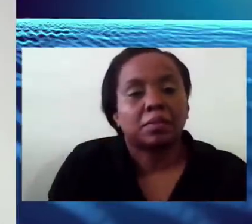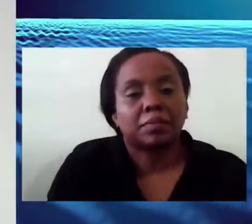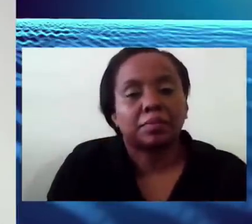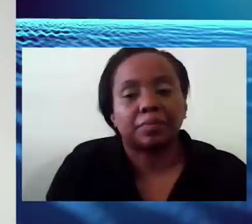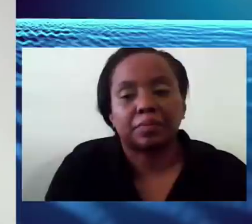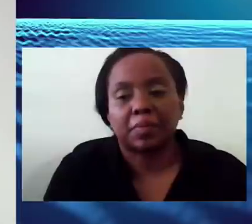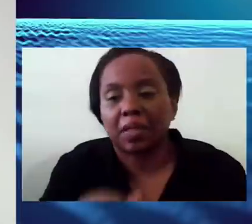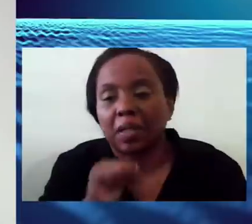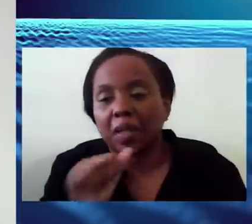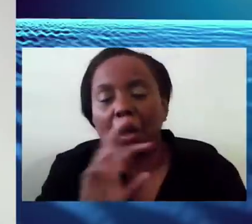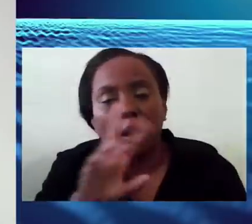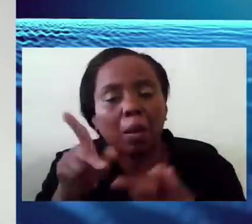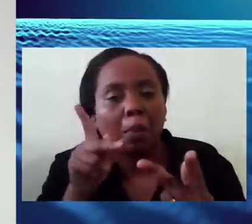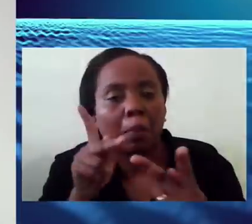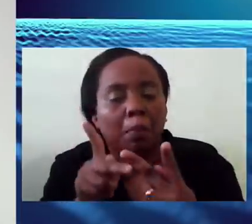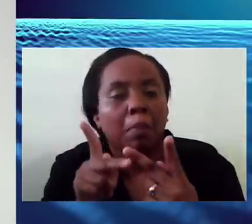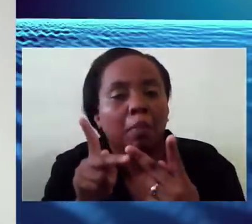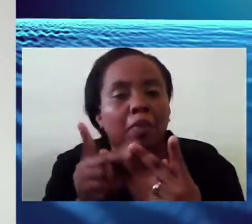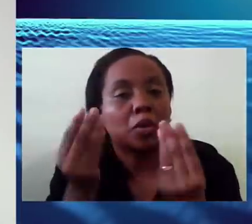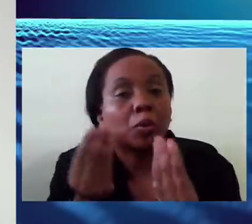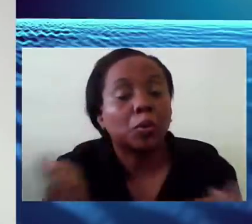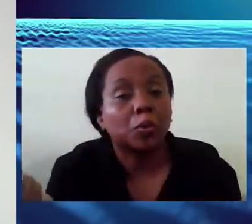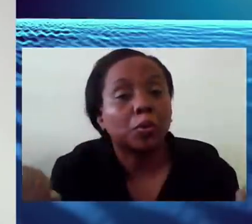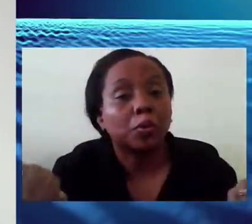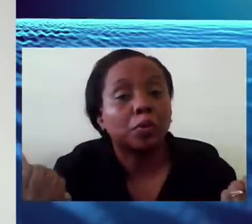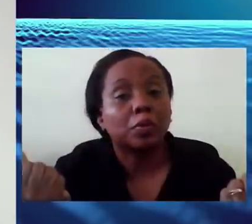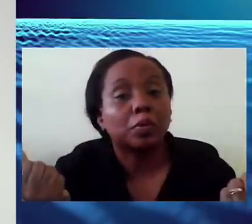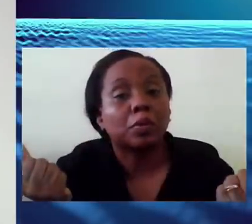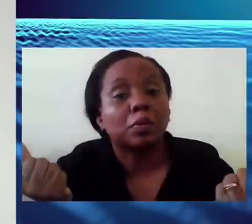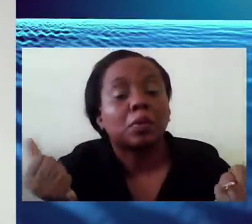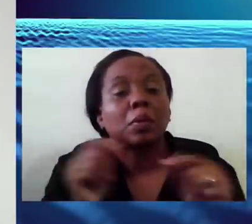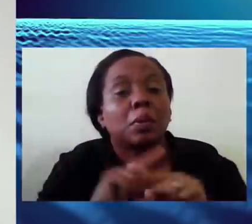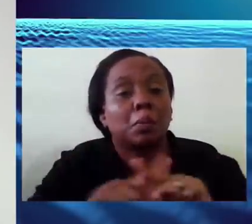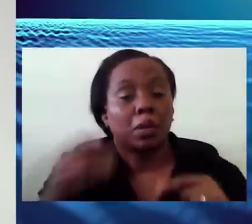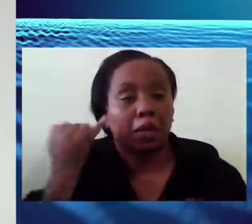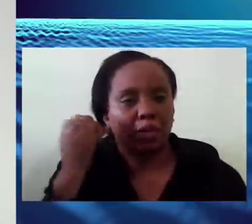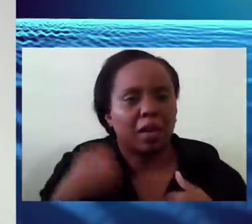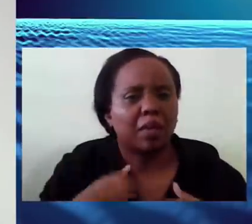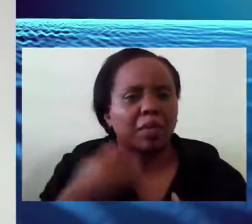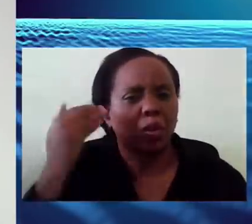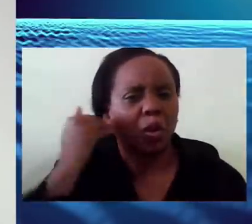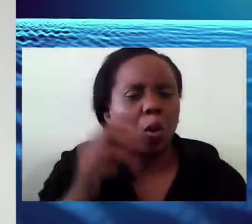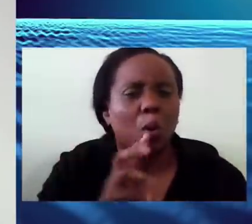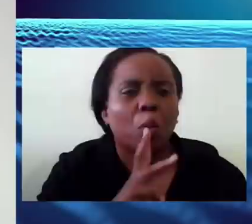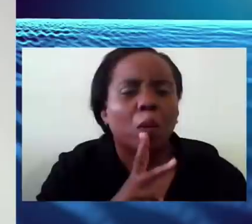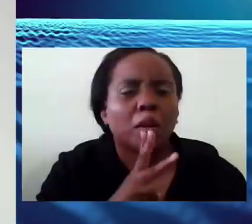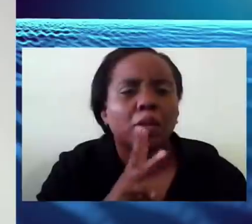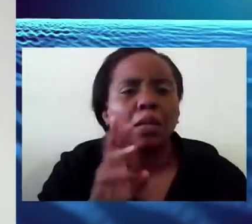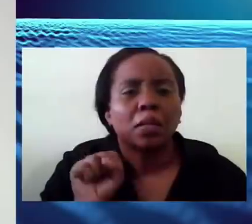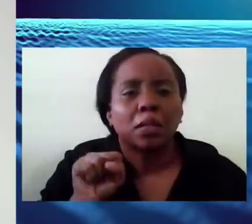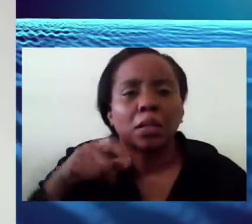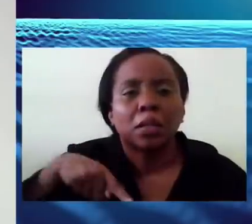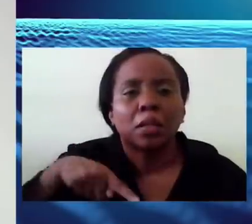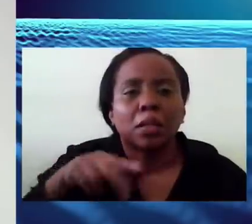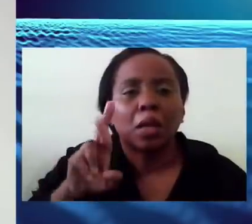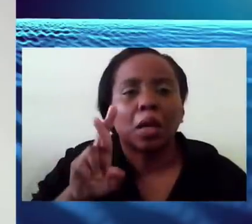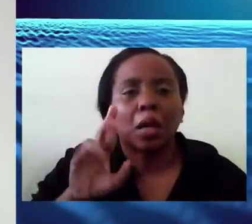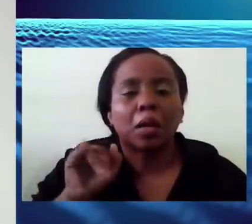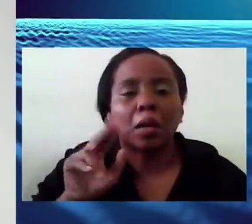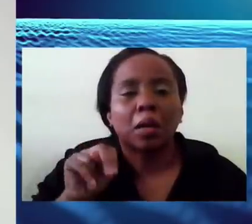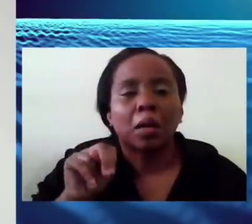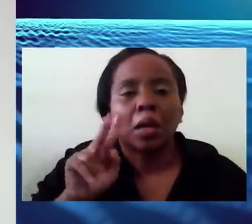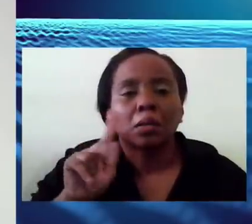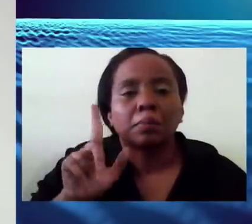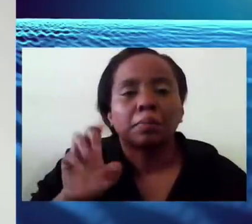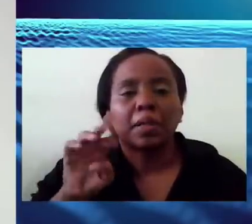cure, but you can apply sprinklers or blowers to try and wash the grasses. This